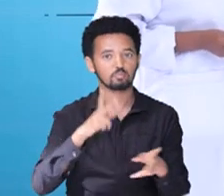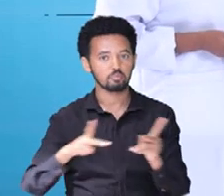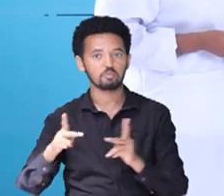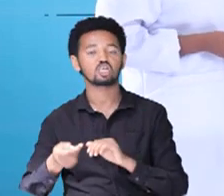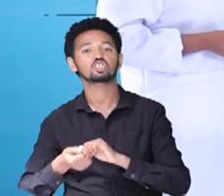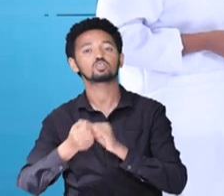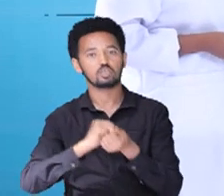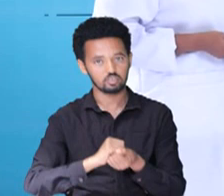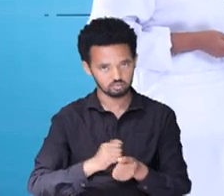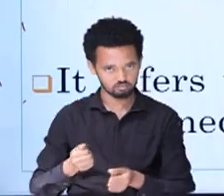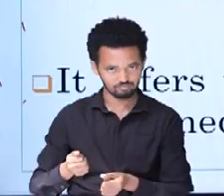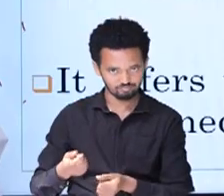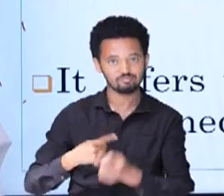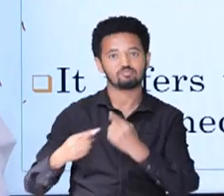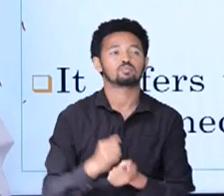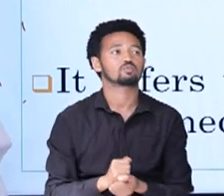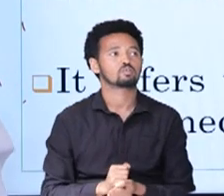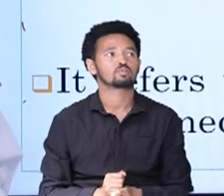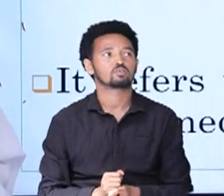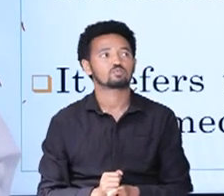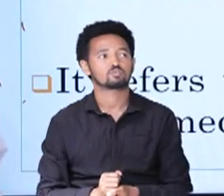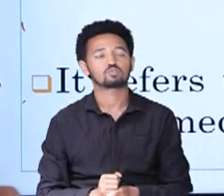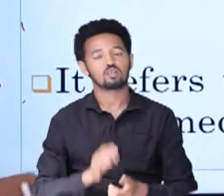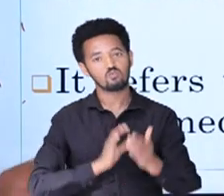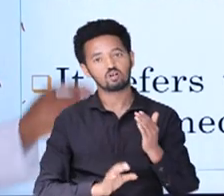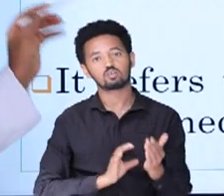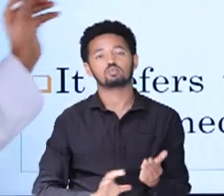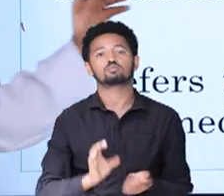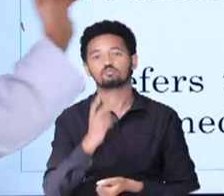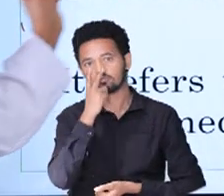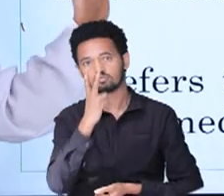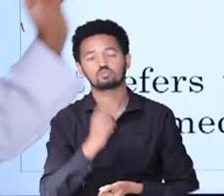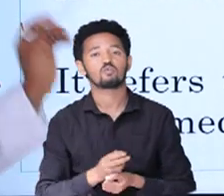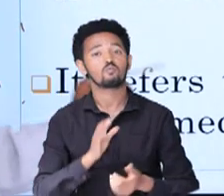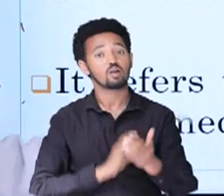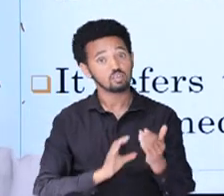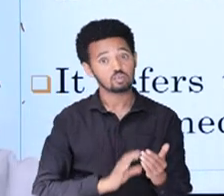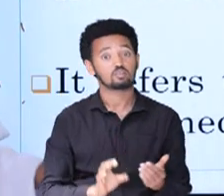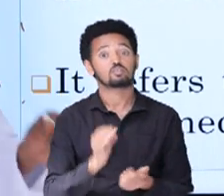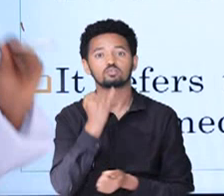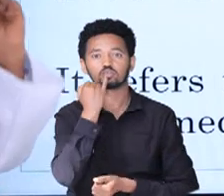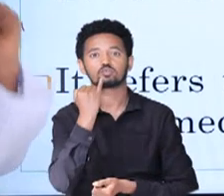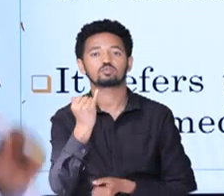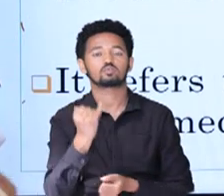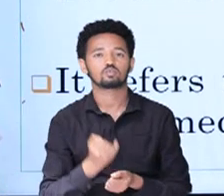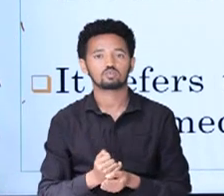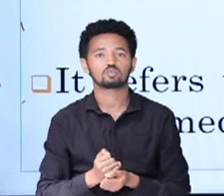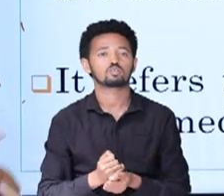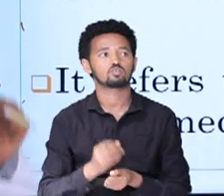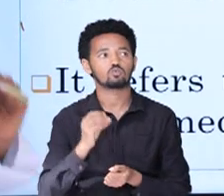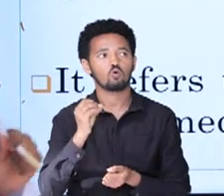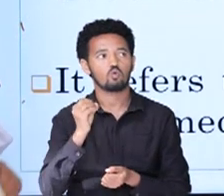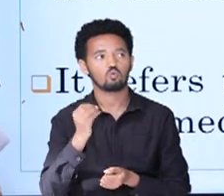change. Let us see what is fertility. Fertility is the